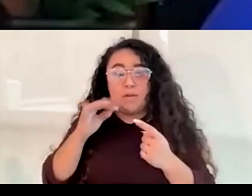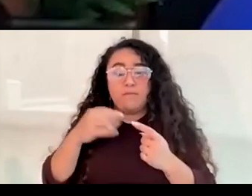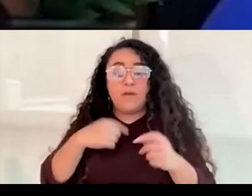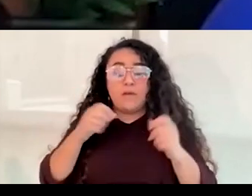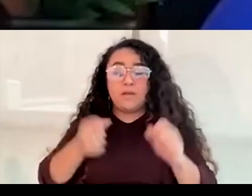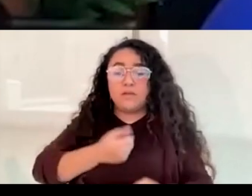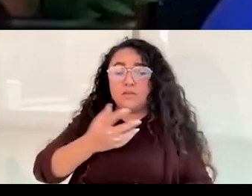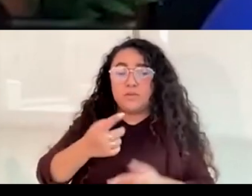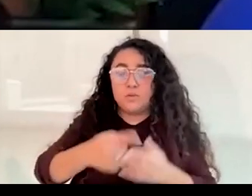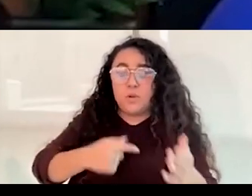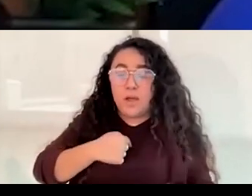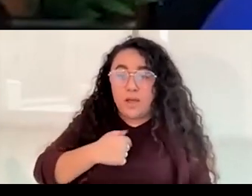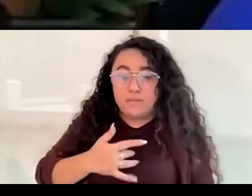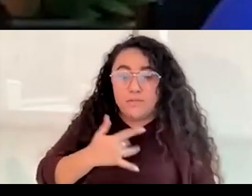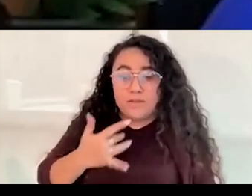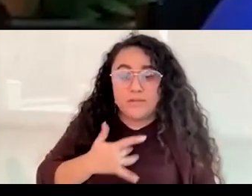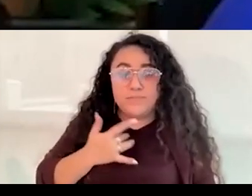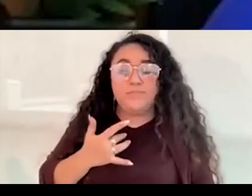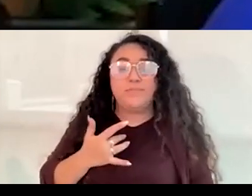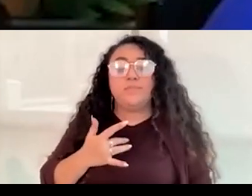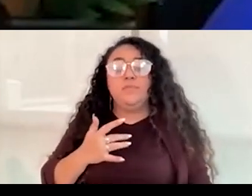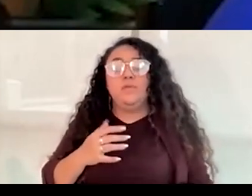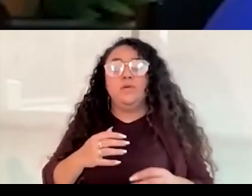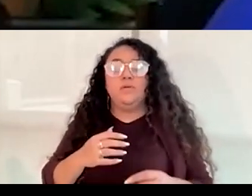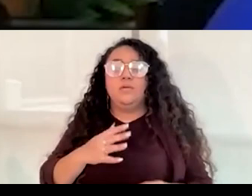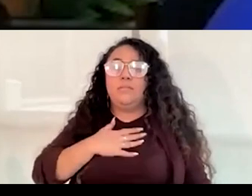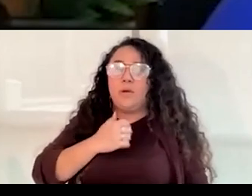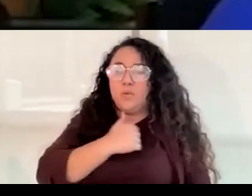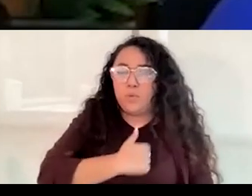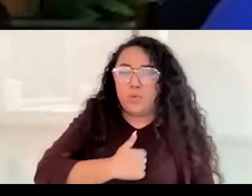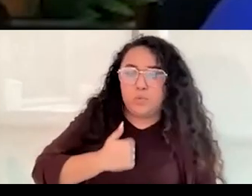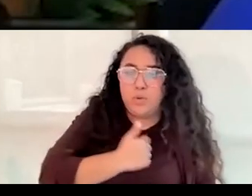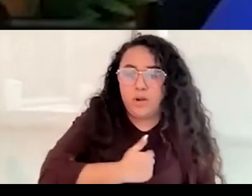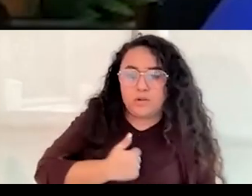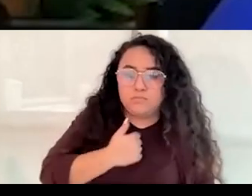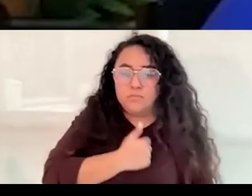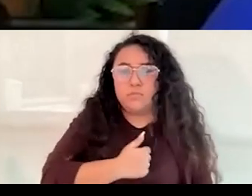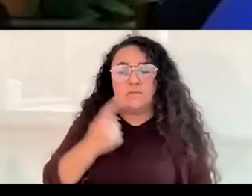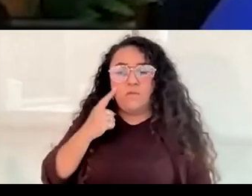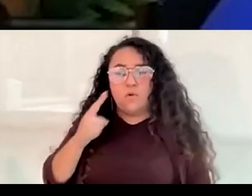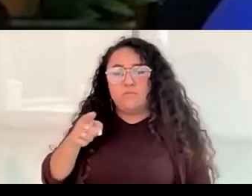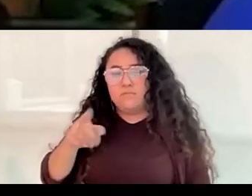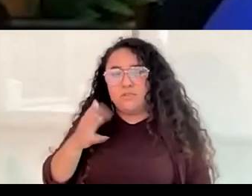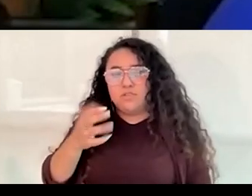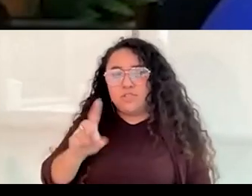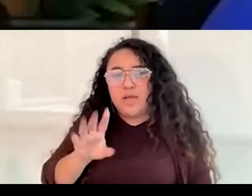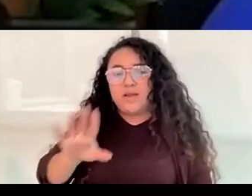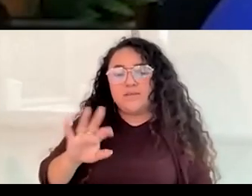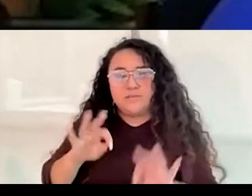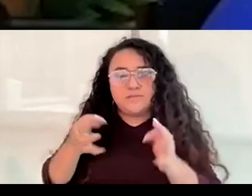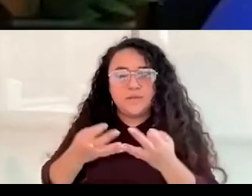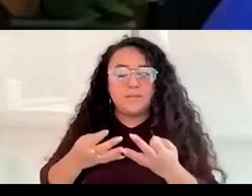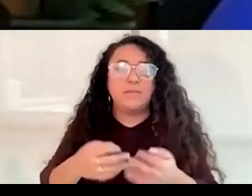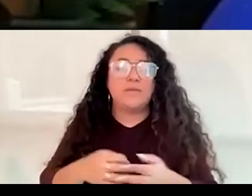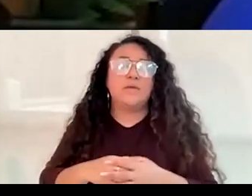was feeling and the level of remorse that I had for, you know, Chad and his family and